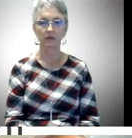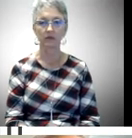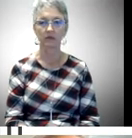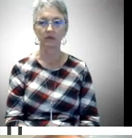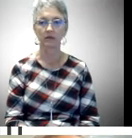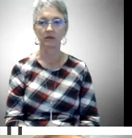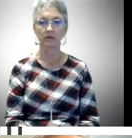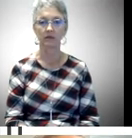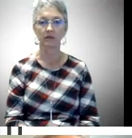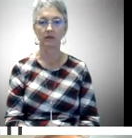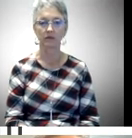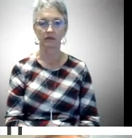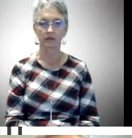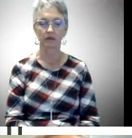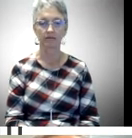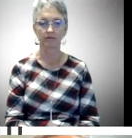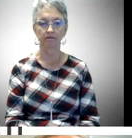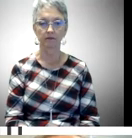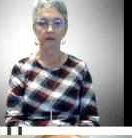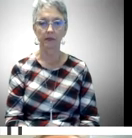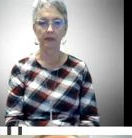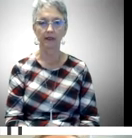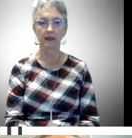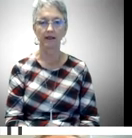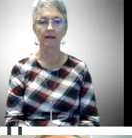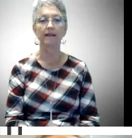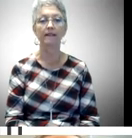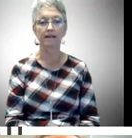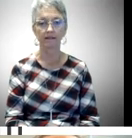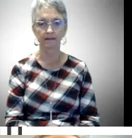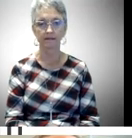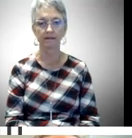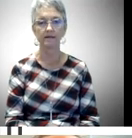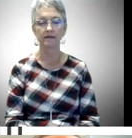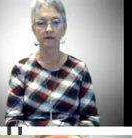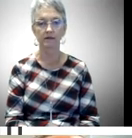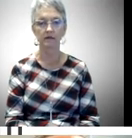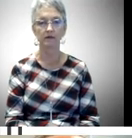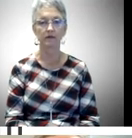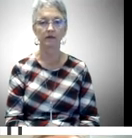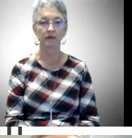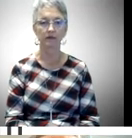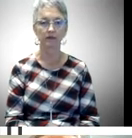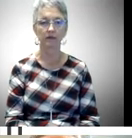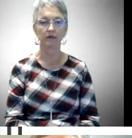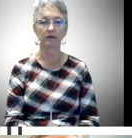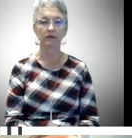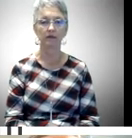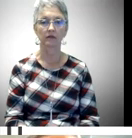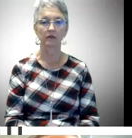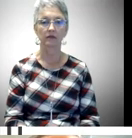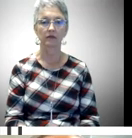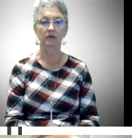bill, we put restrictions. We said you couldn't be a provider. You know, you work for an institution or you work for a group home. You couldn't be